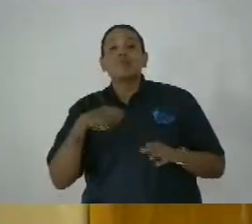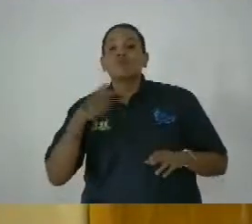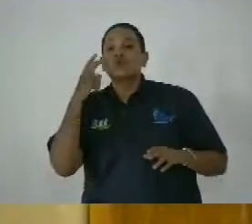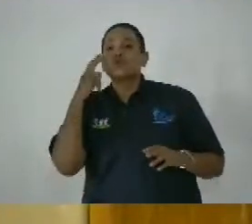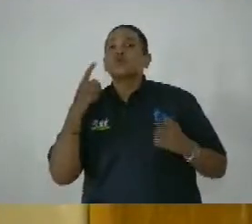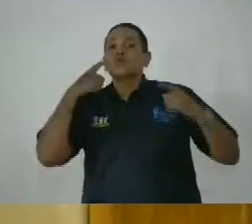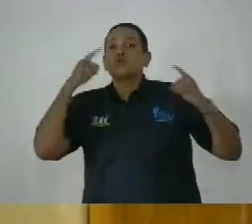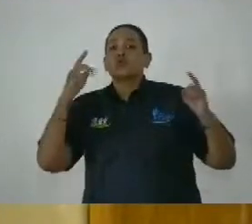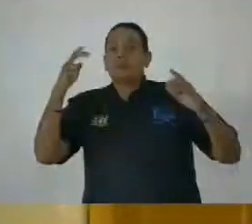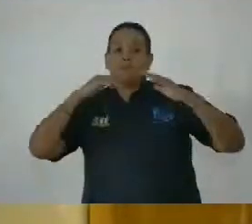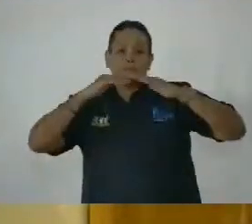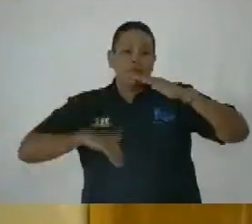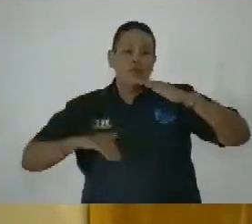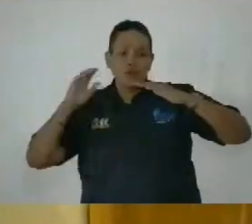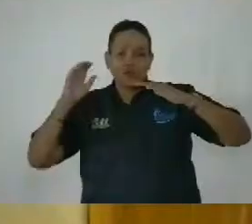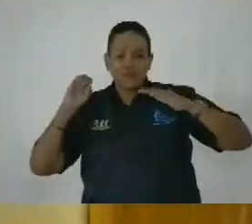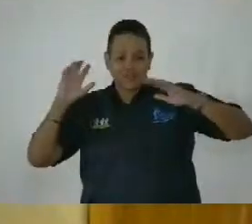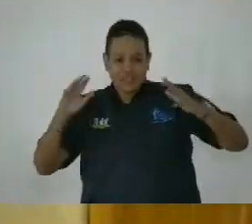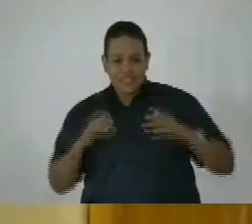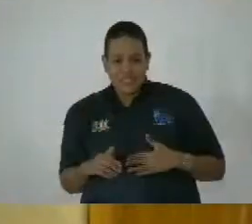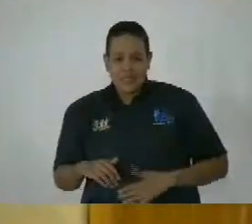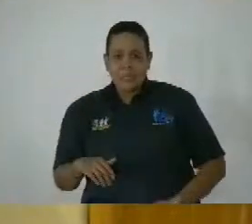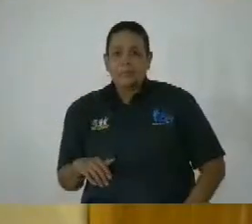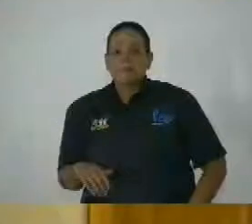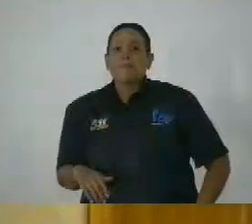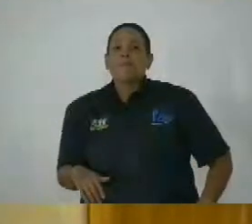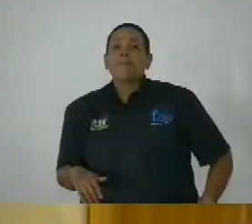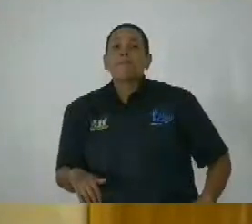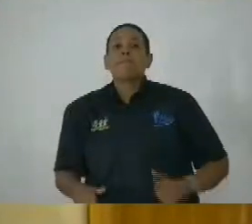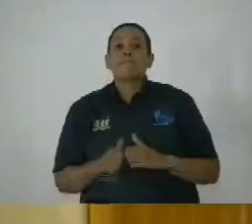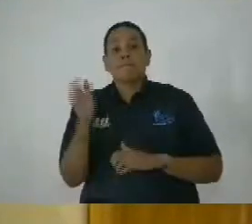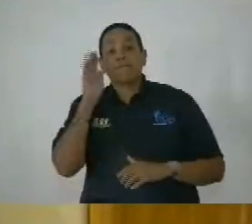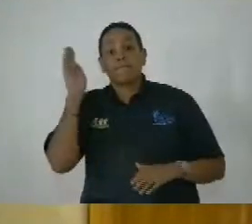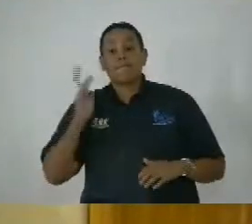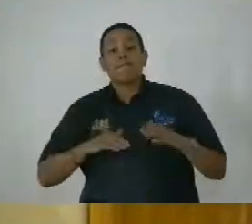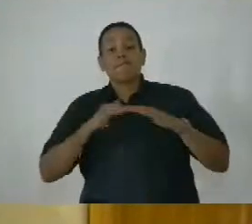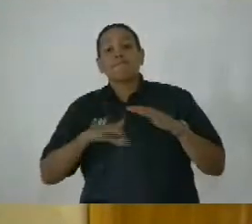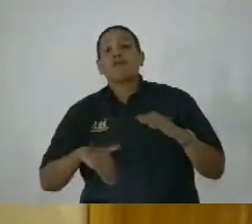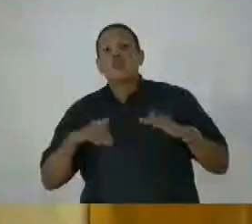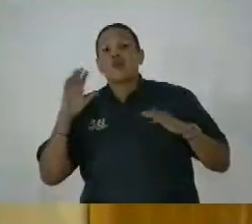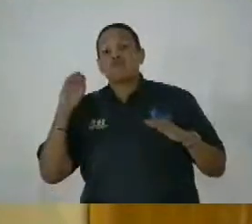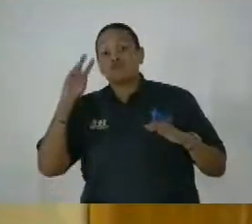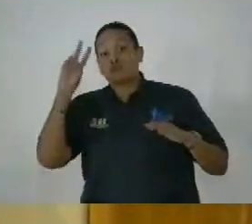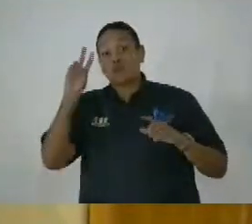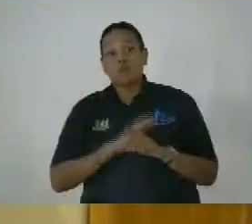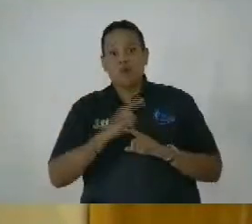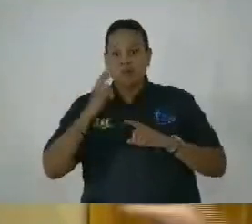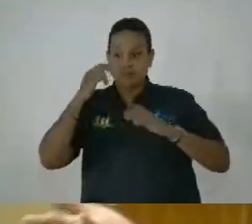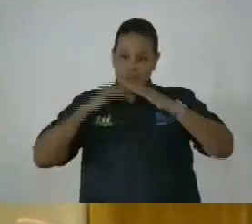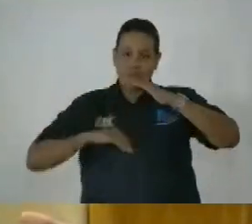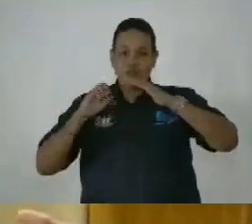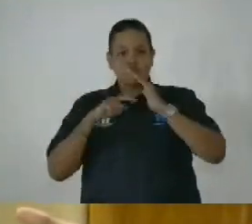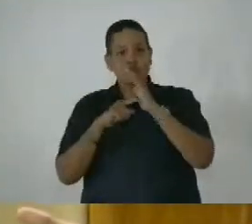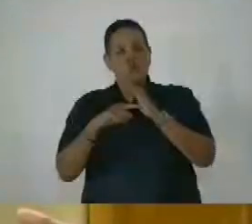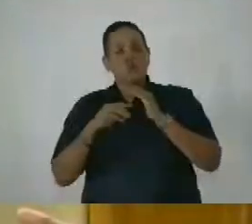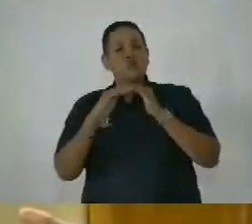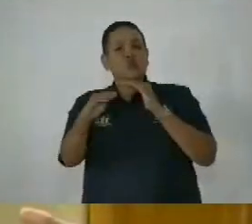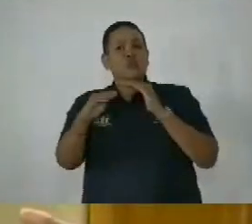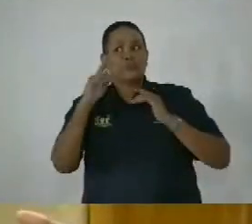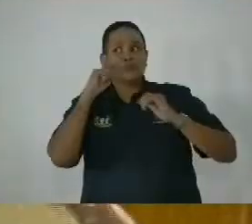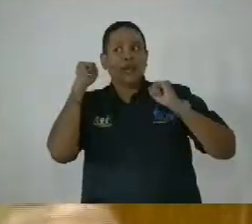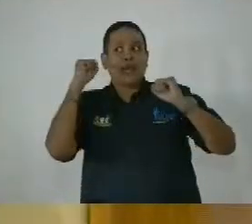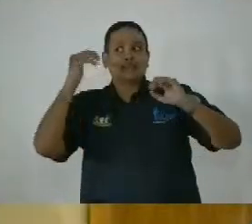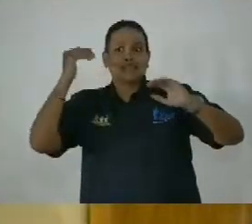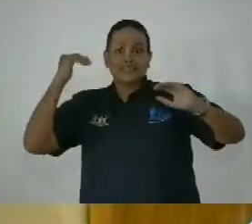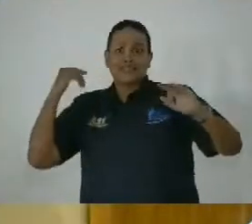below 50. But it reflects a level of sustainability that was not envisaged even now,